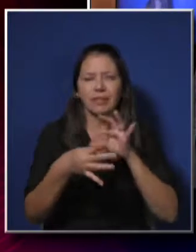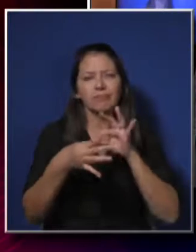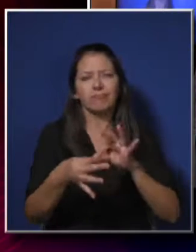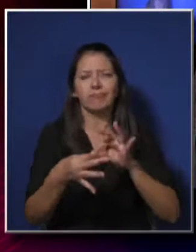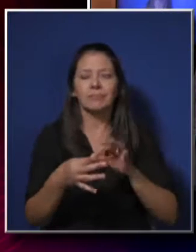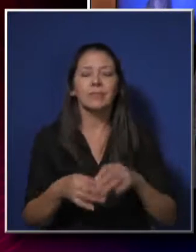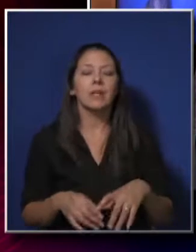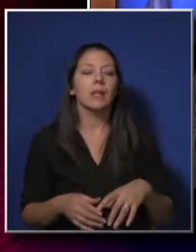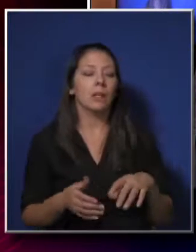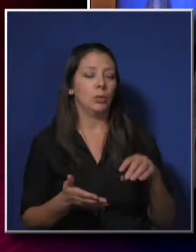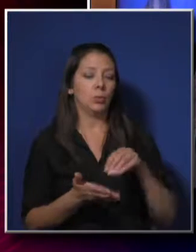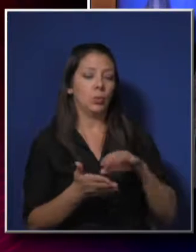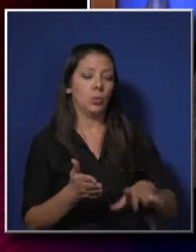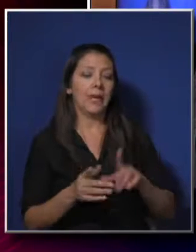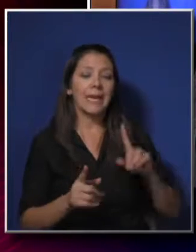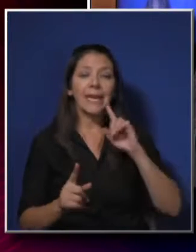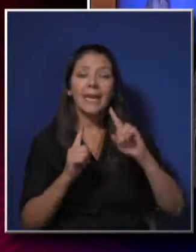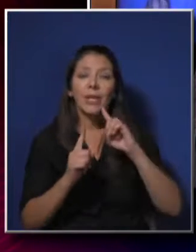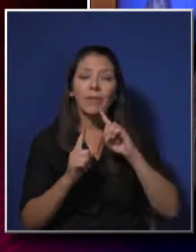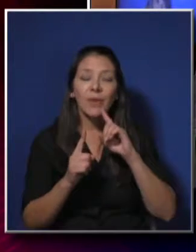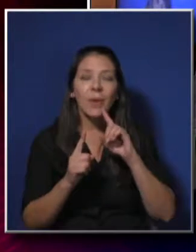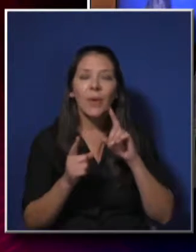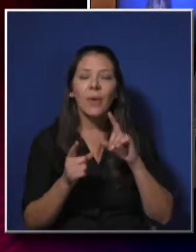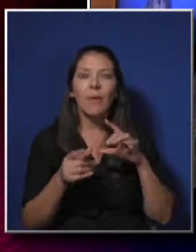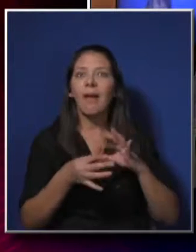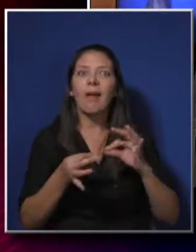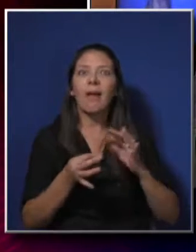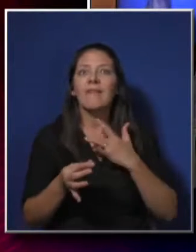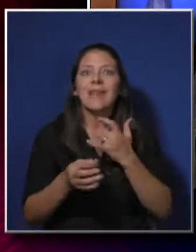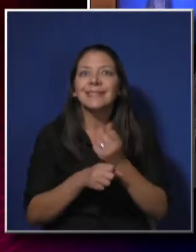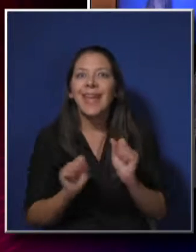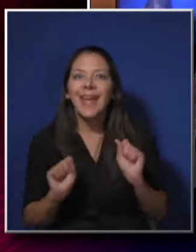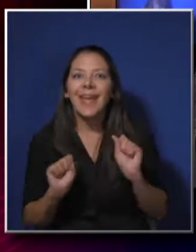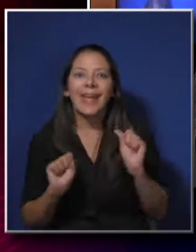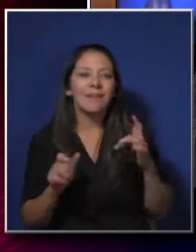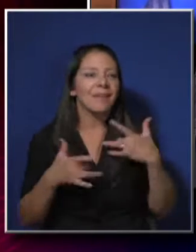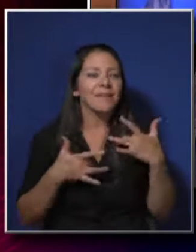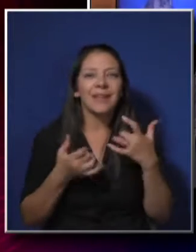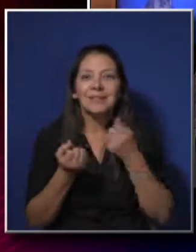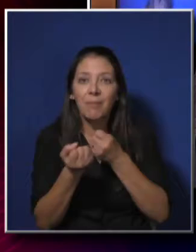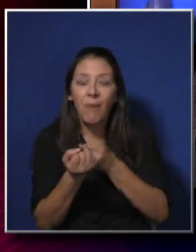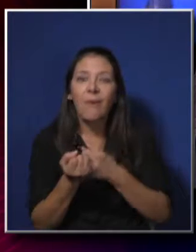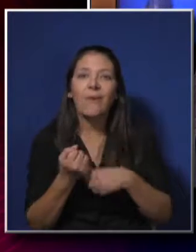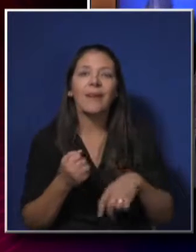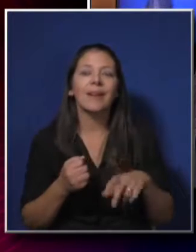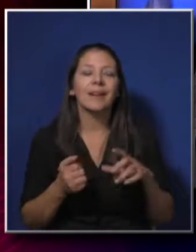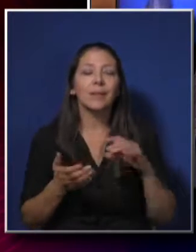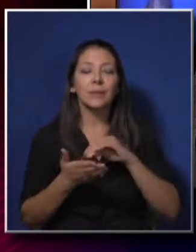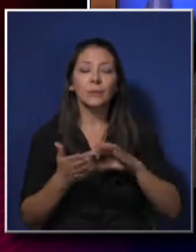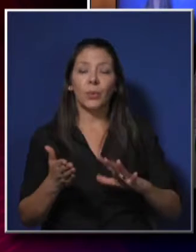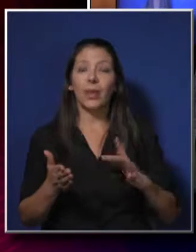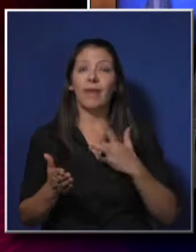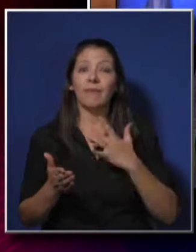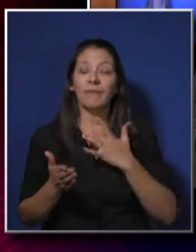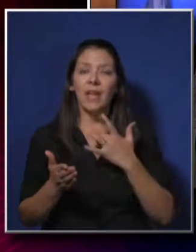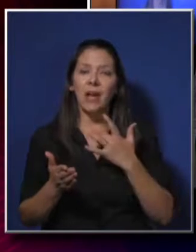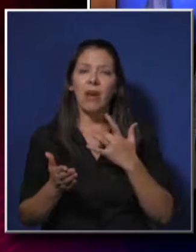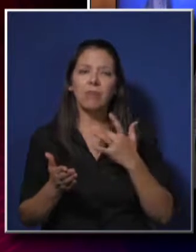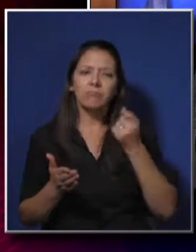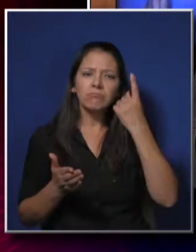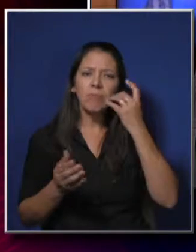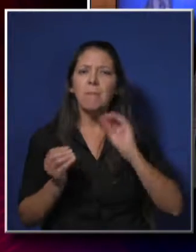gleaned that students feel very safe and supported. They are experiencing more academic